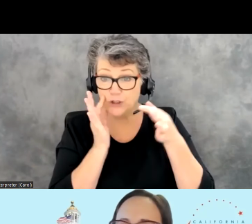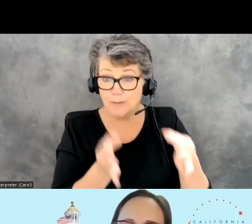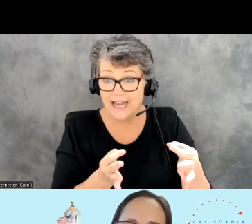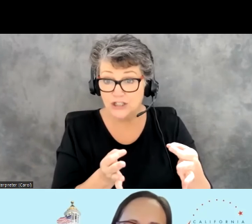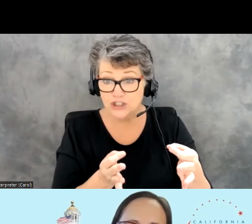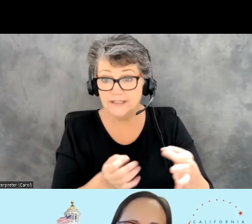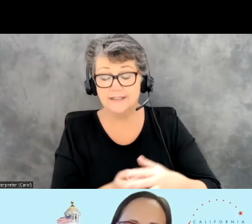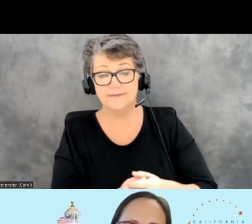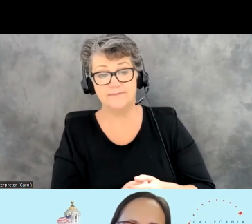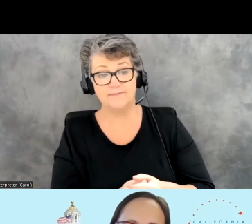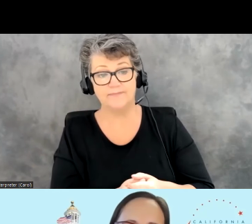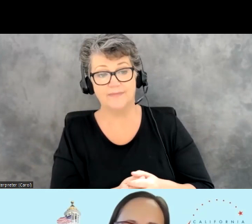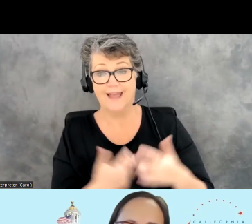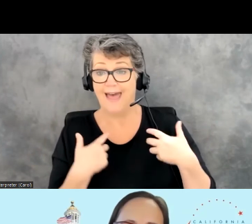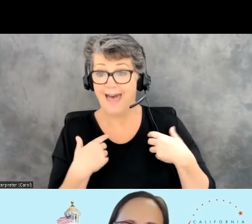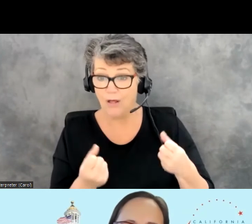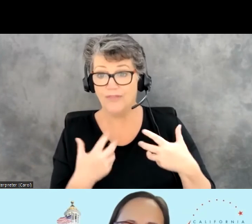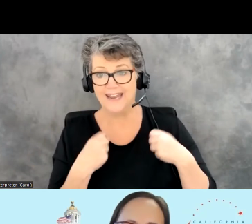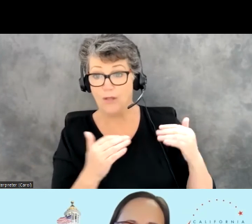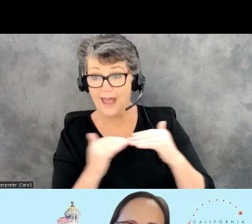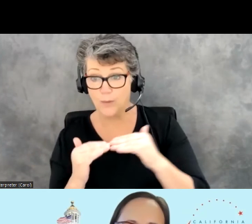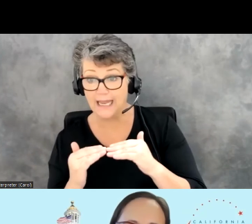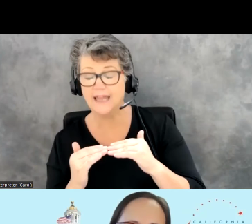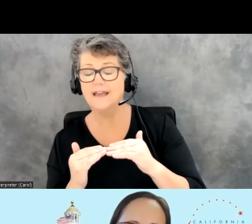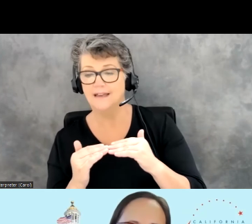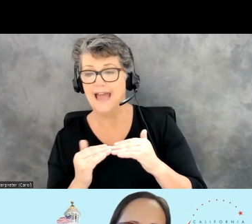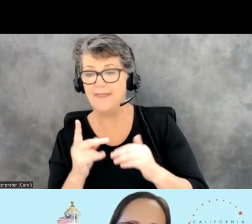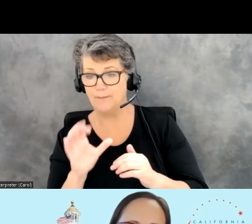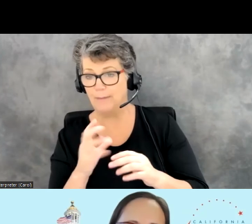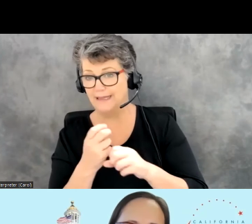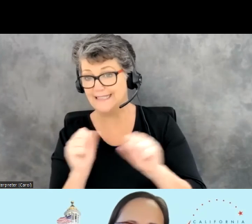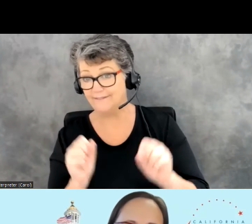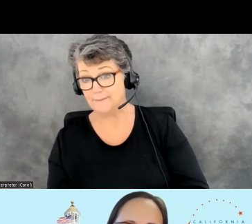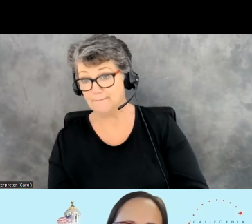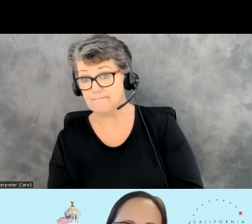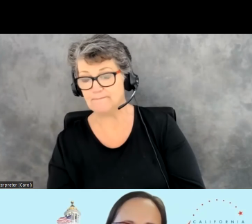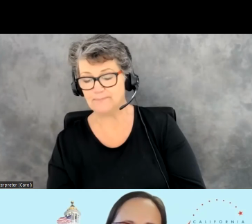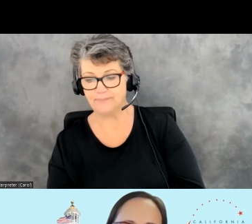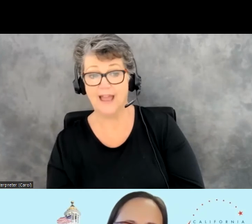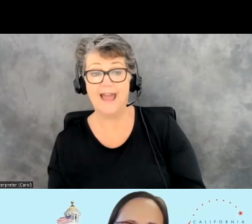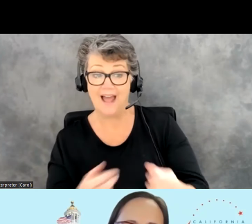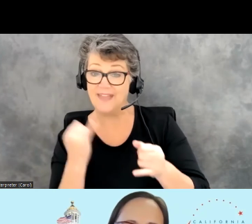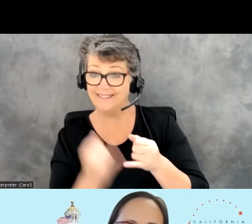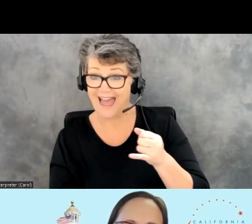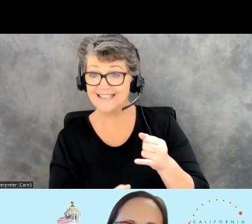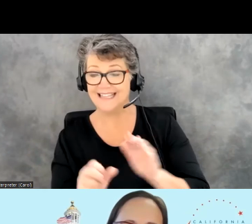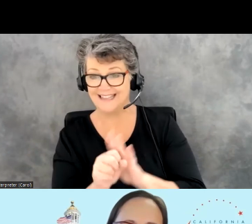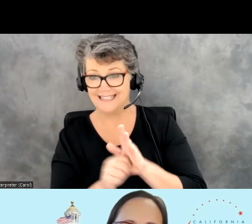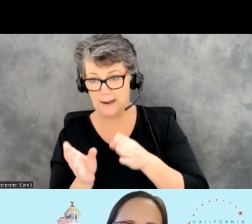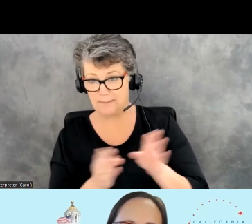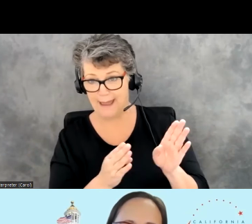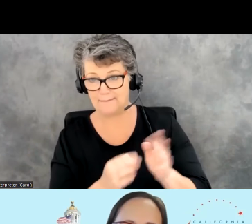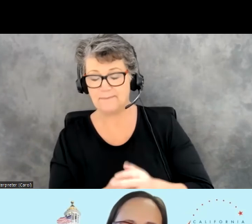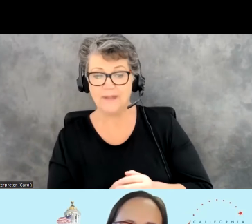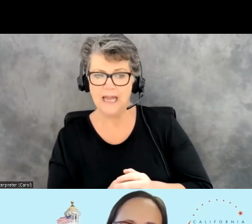self-determination, health and health equity, as well as public safety. And then lastly, in our state plan, we're